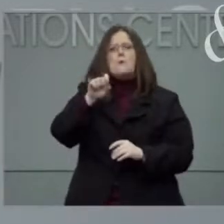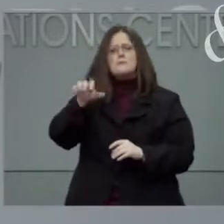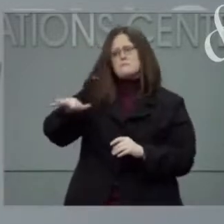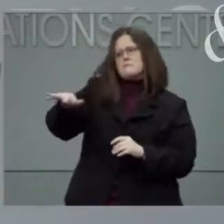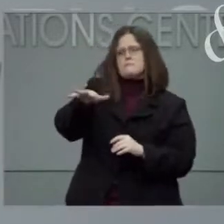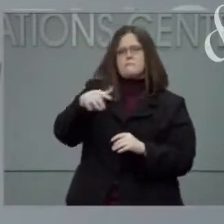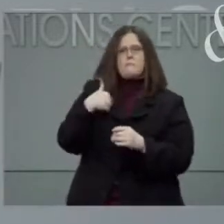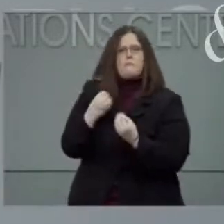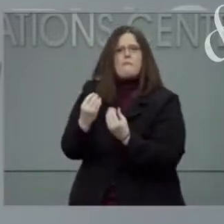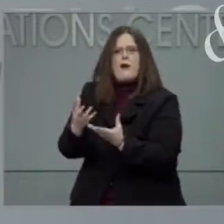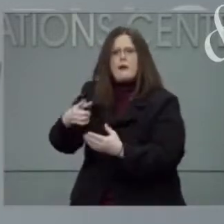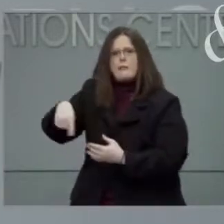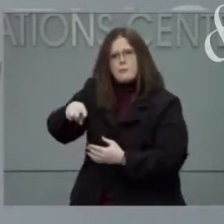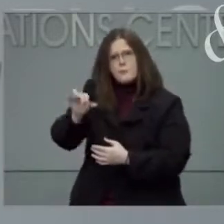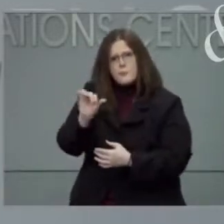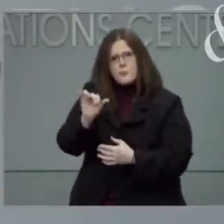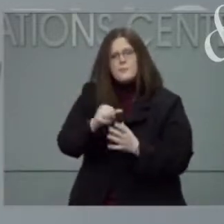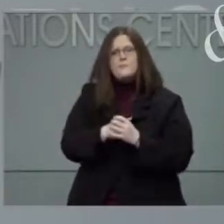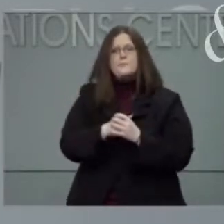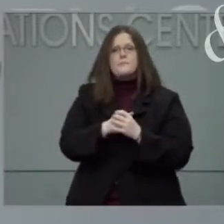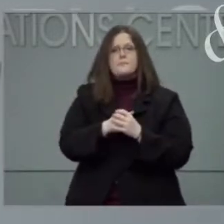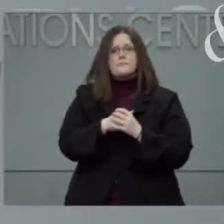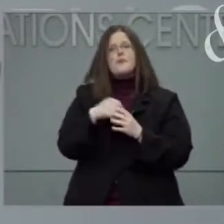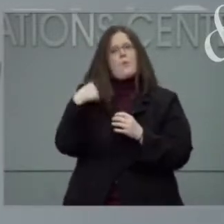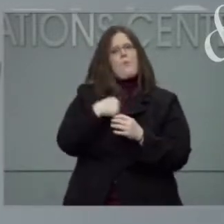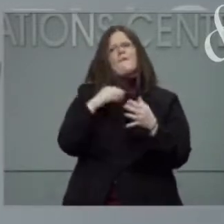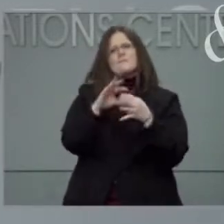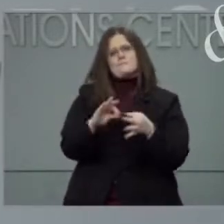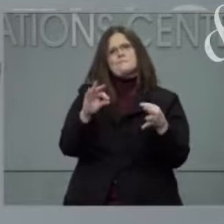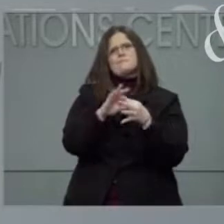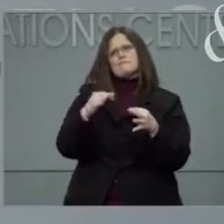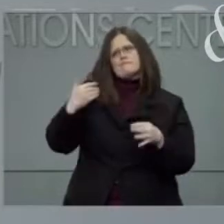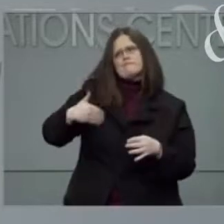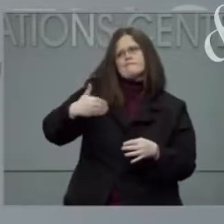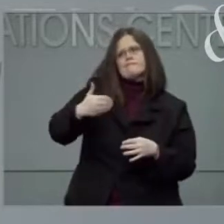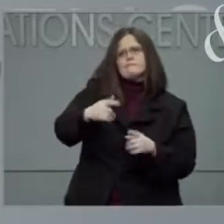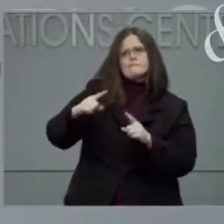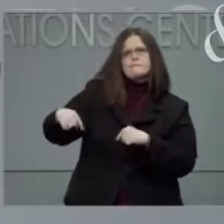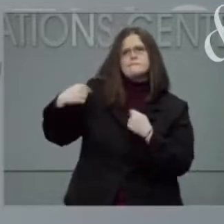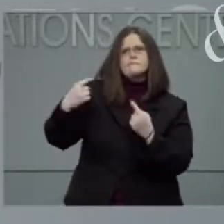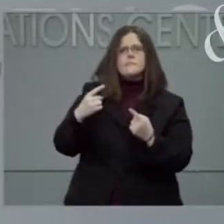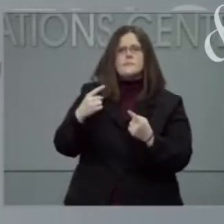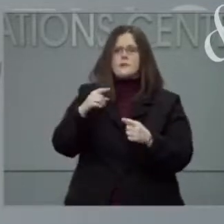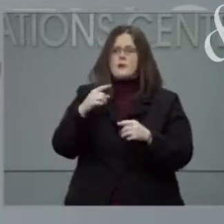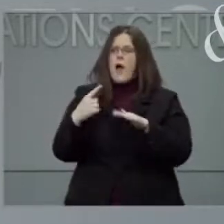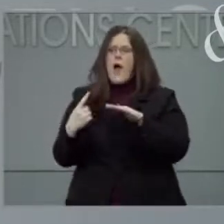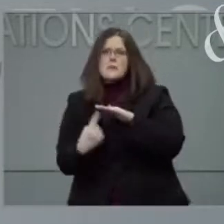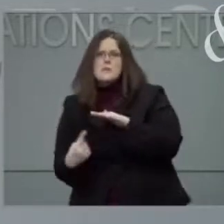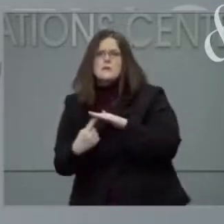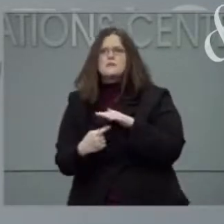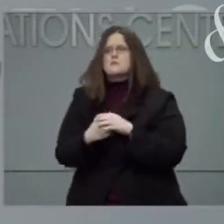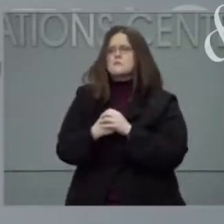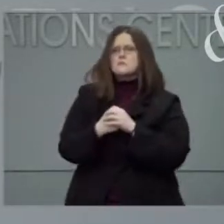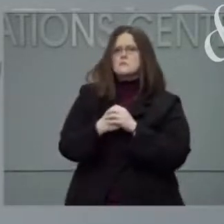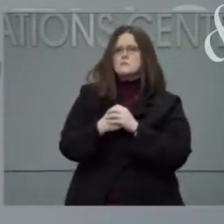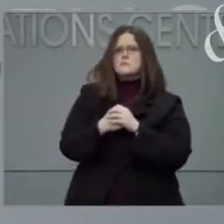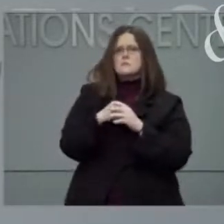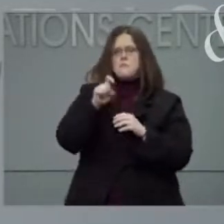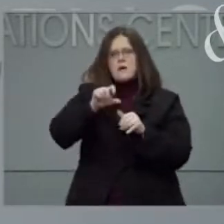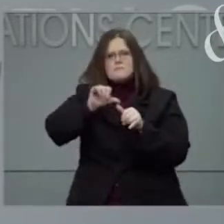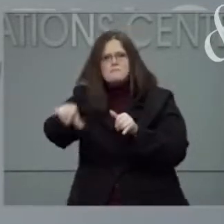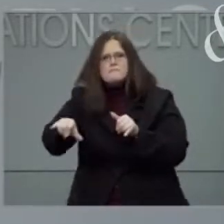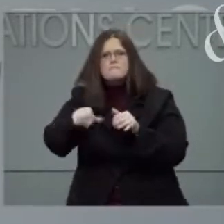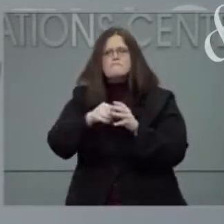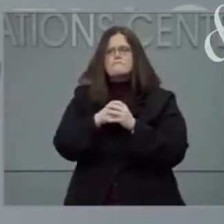us throughout this pandemic. As the governor mentioned, whether it was making sure that folks had a place to isolate or quarantine, making sure there was wraparound supports,